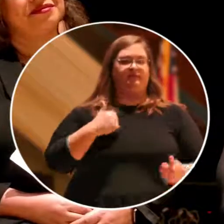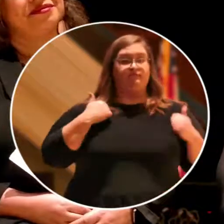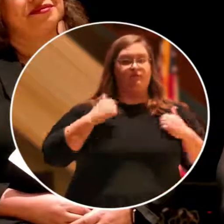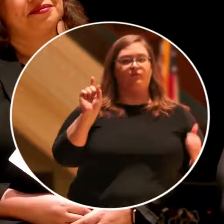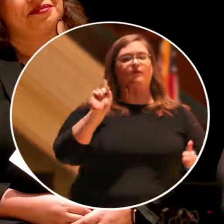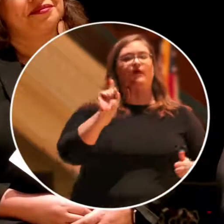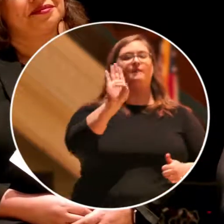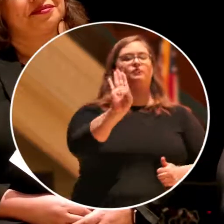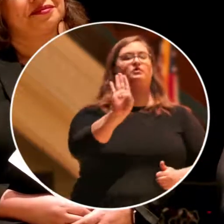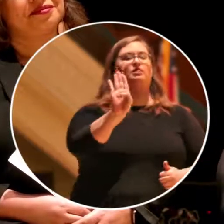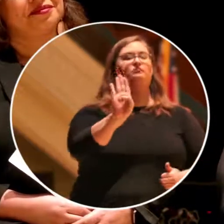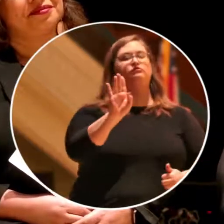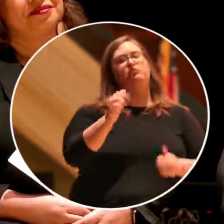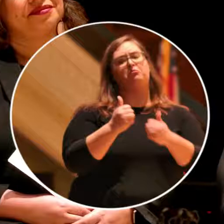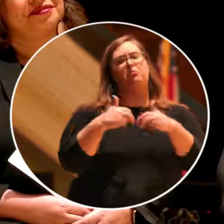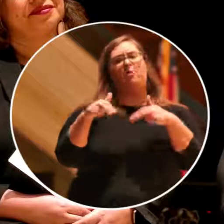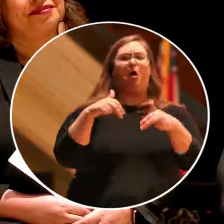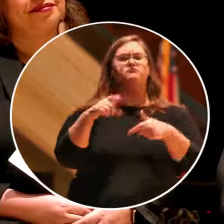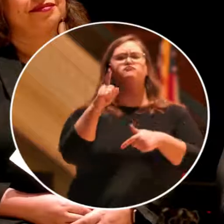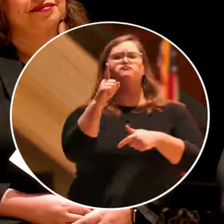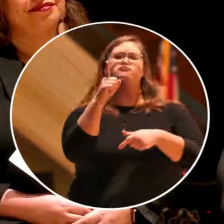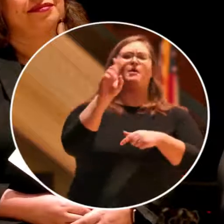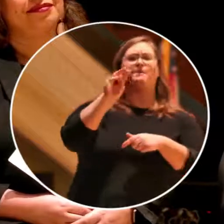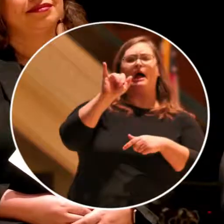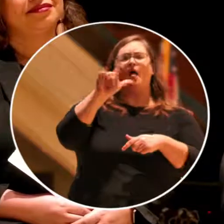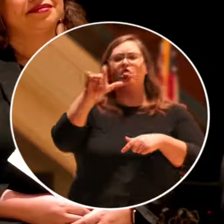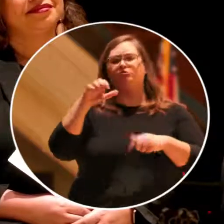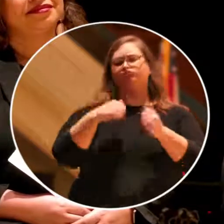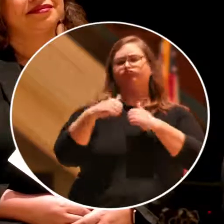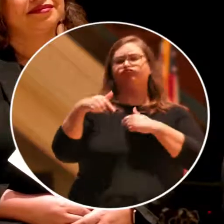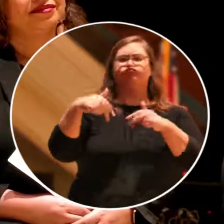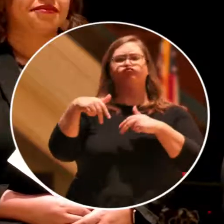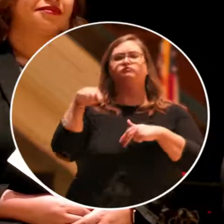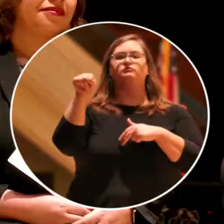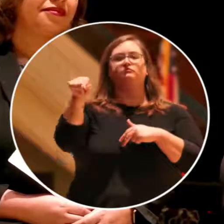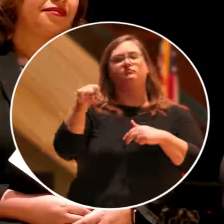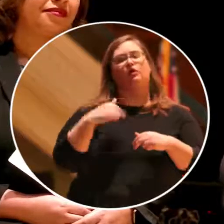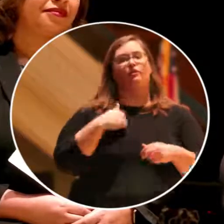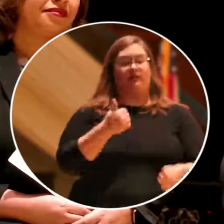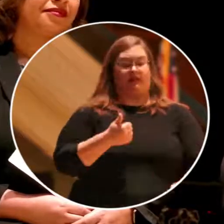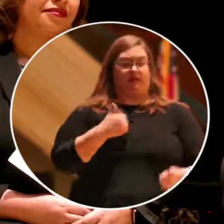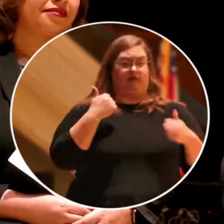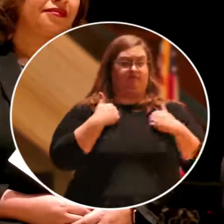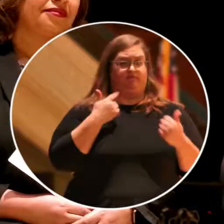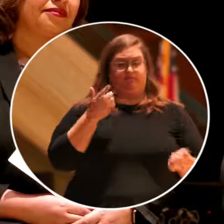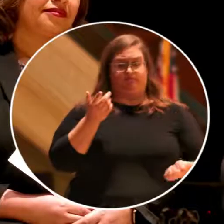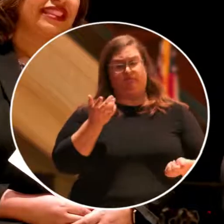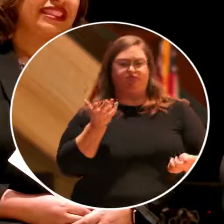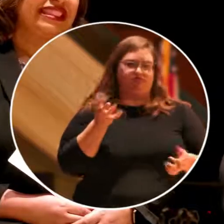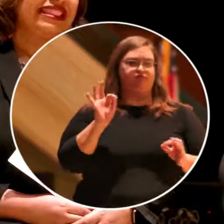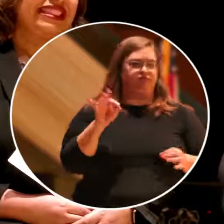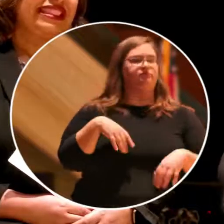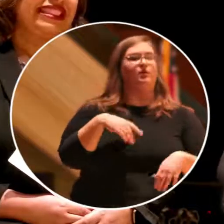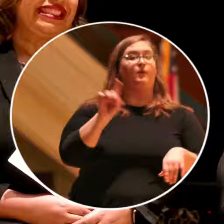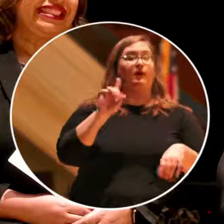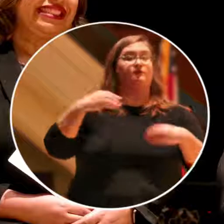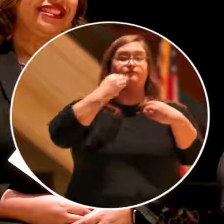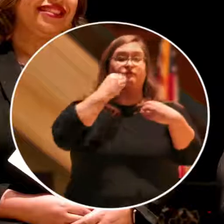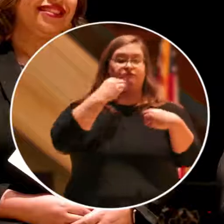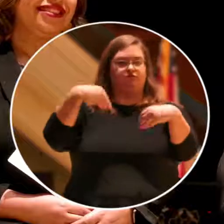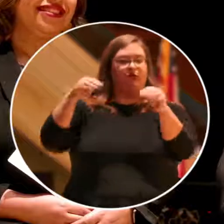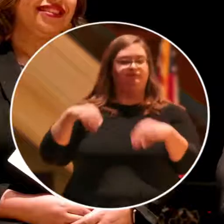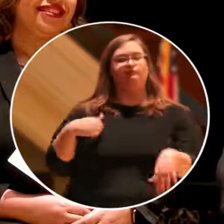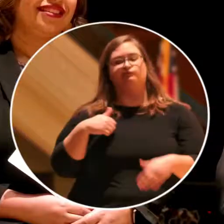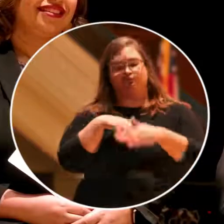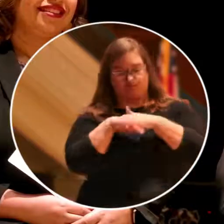mile walk to the grocery store and grab some food. I was in the middle of the food town when the contractions began. This lady